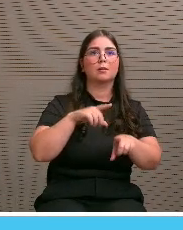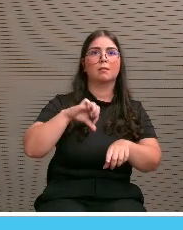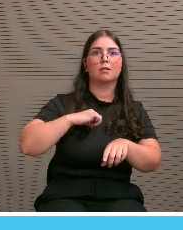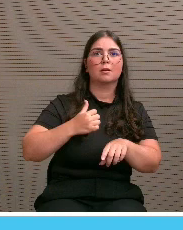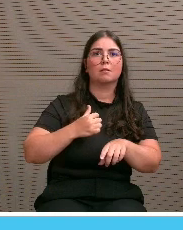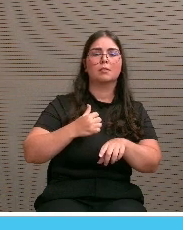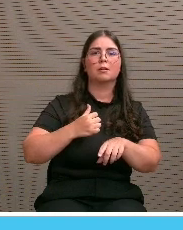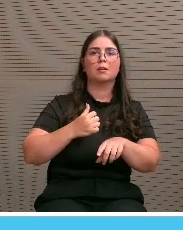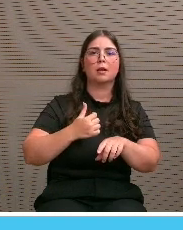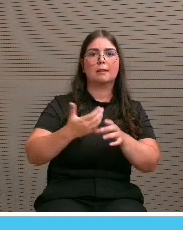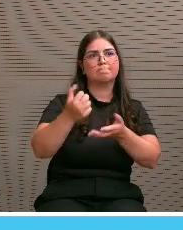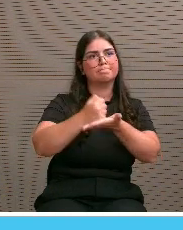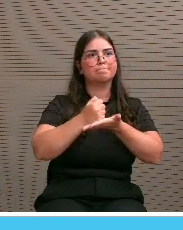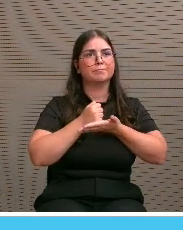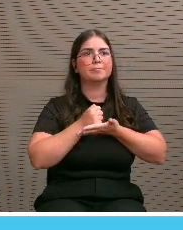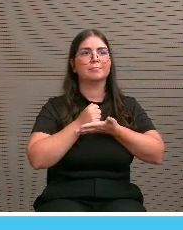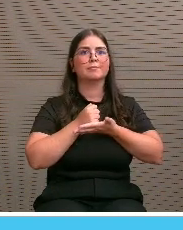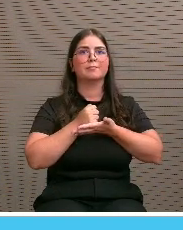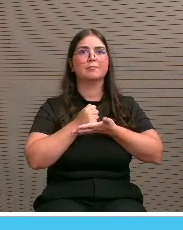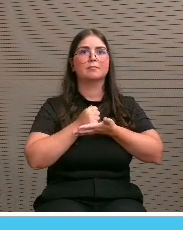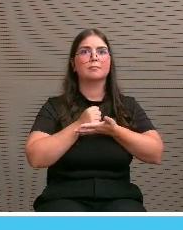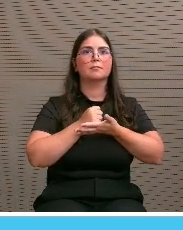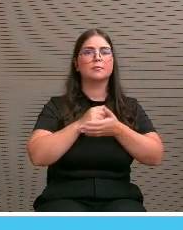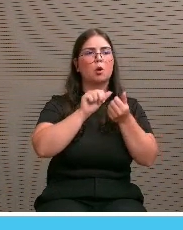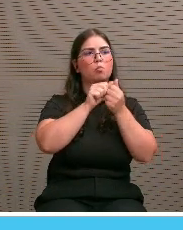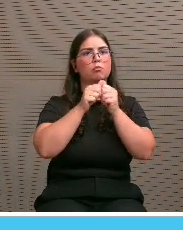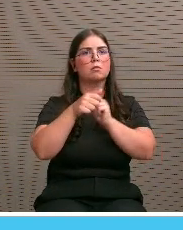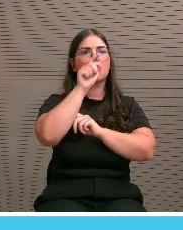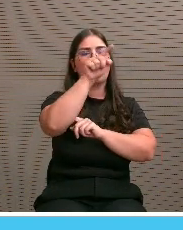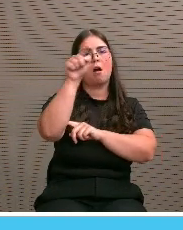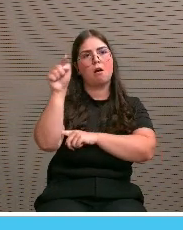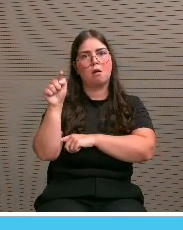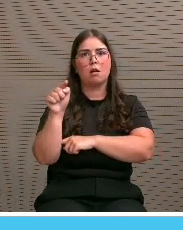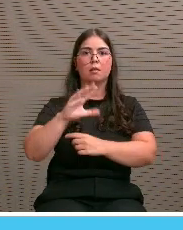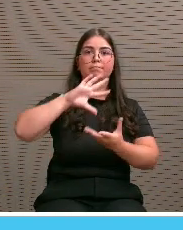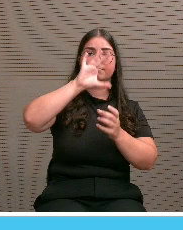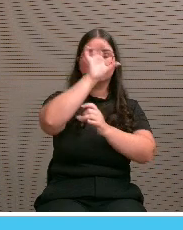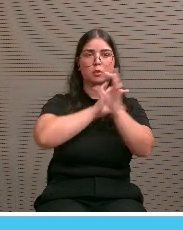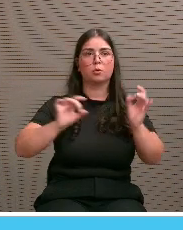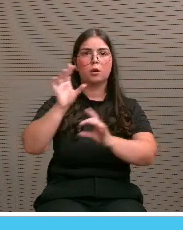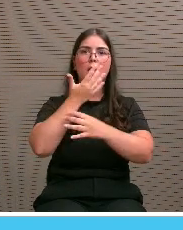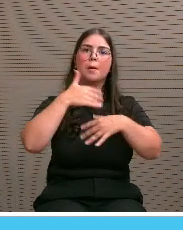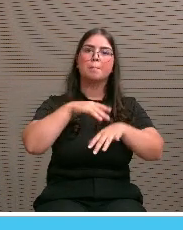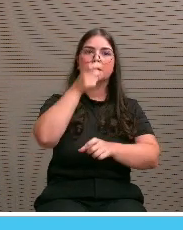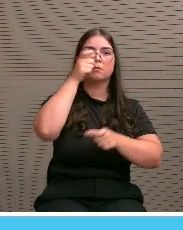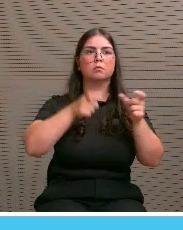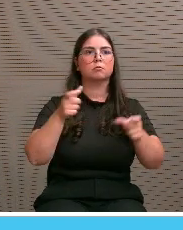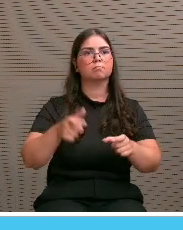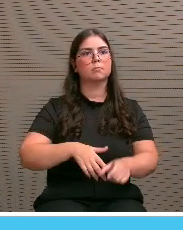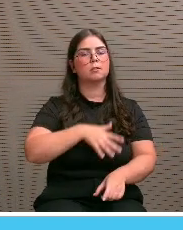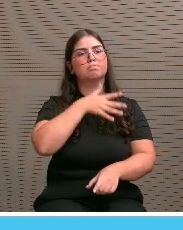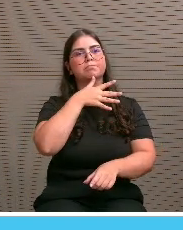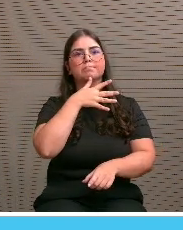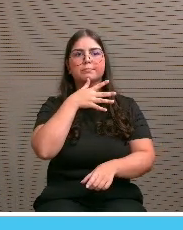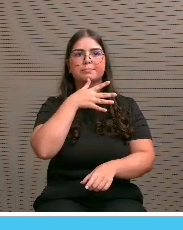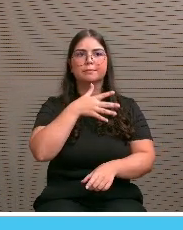I think there are changes coming in Europe, but we need people to speak out, and we need the young people especially to